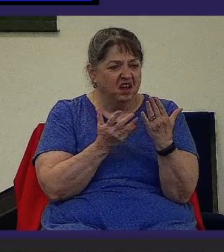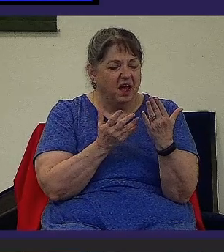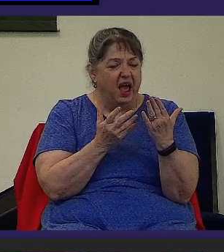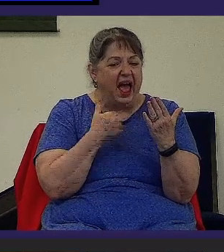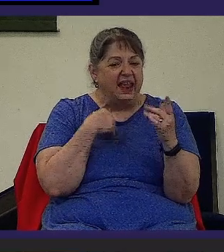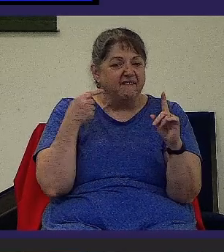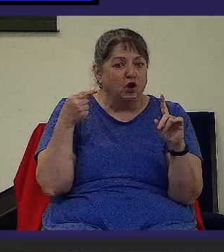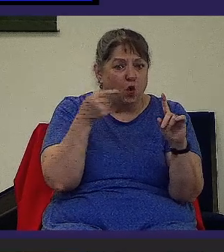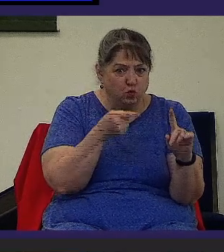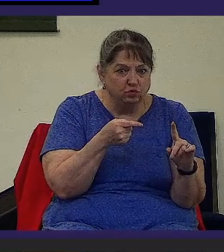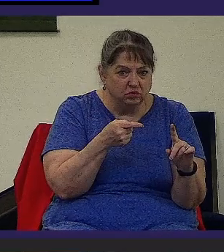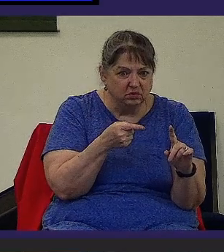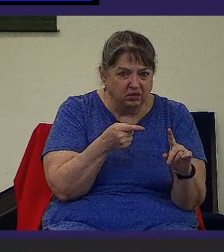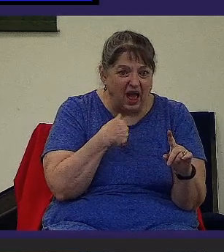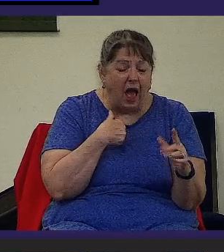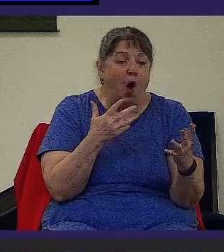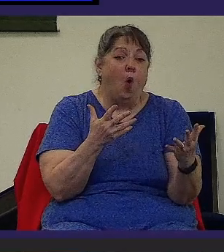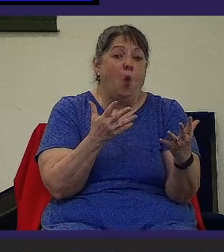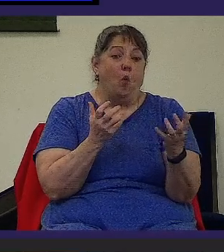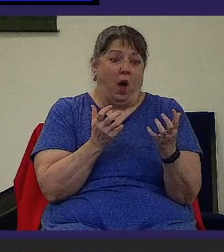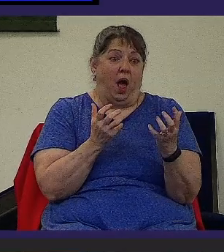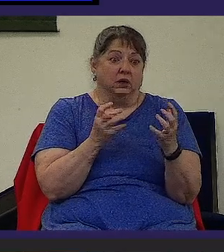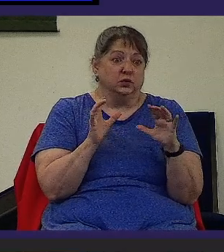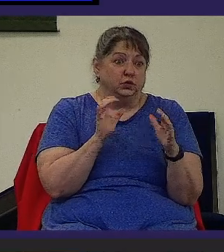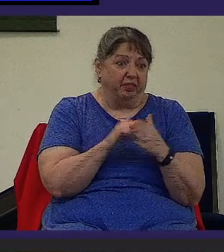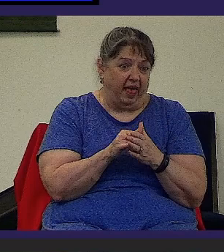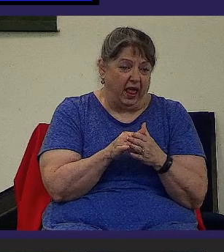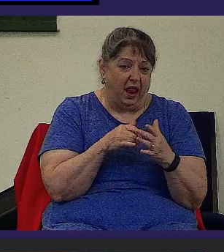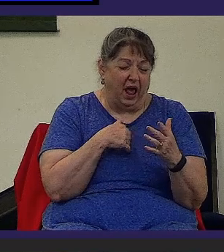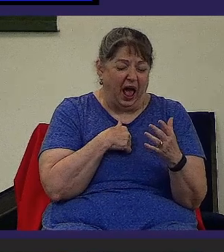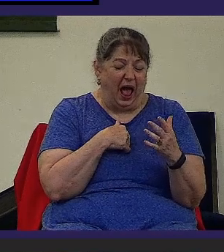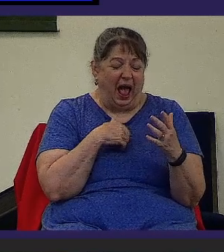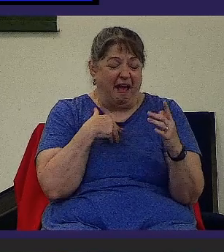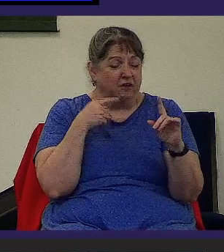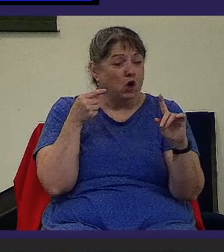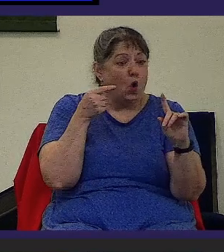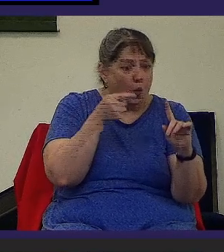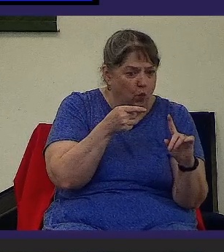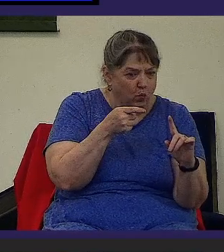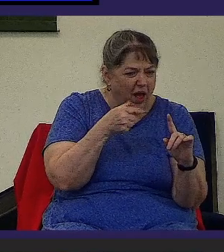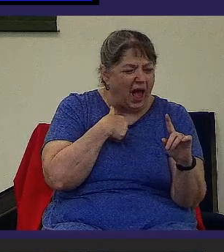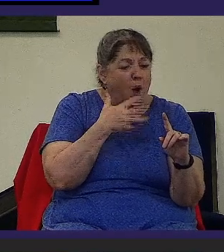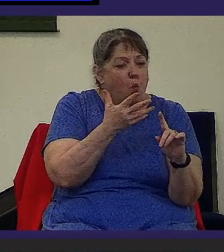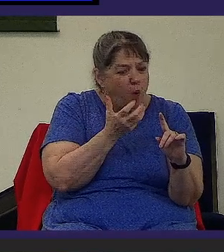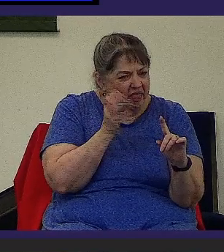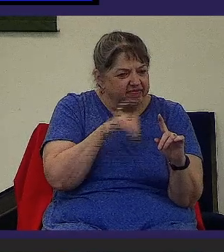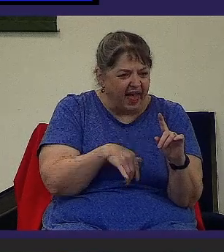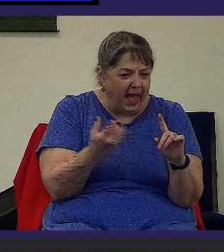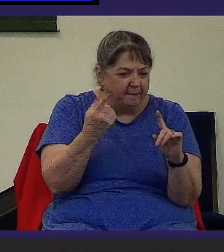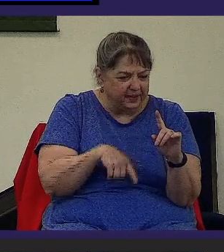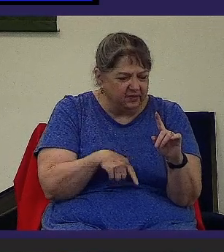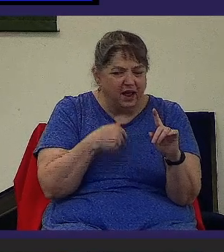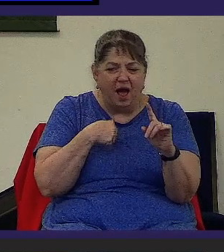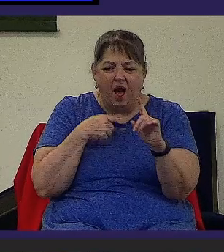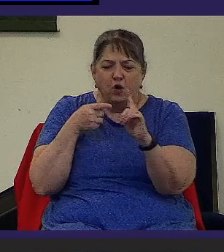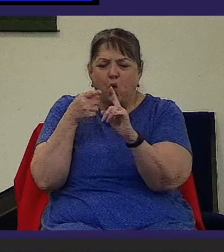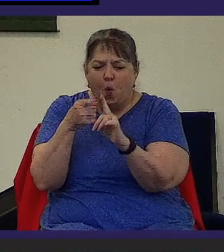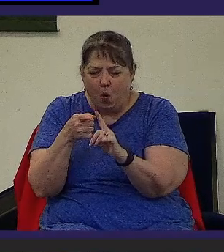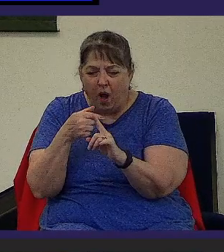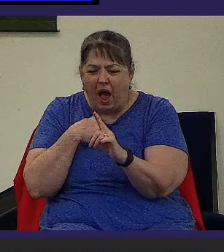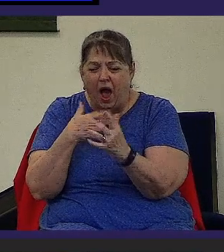goals of things we want to do and things we hope to do dreams and goals that we have things we want to accomplish in our lives